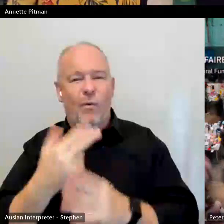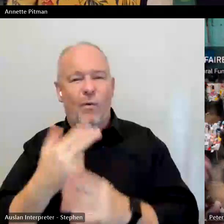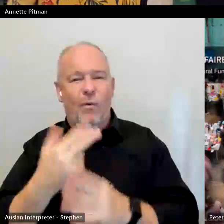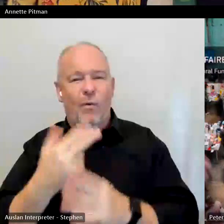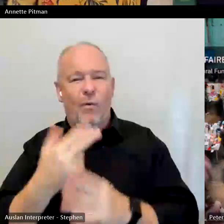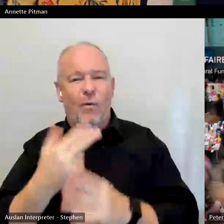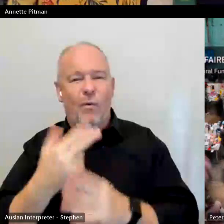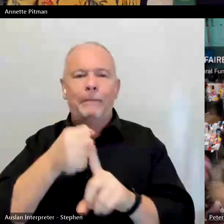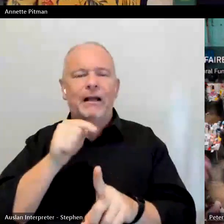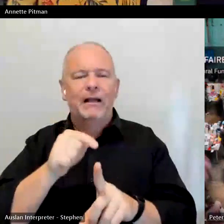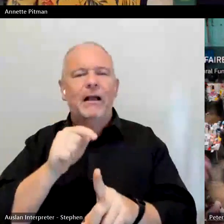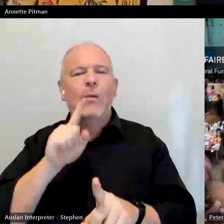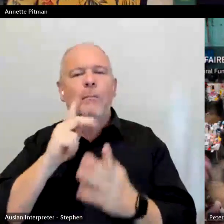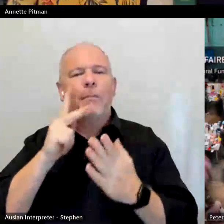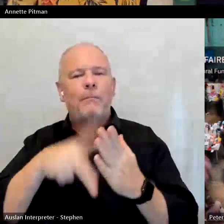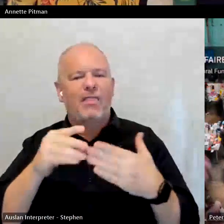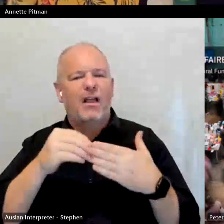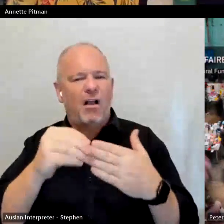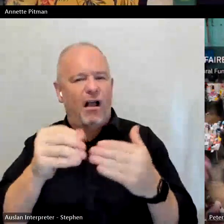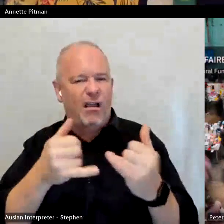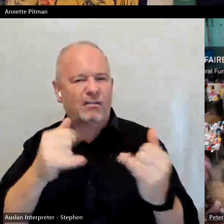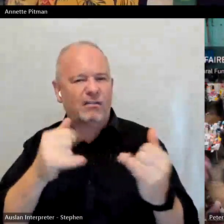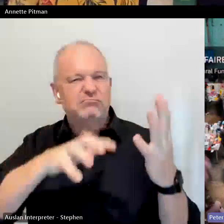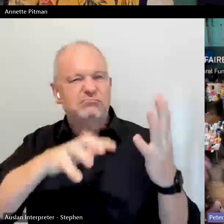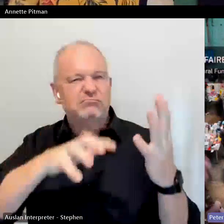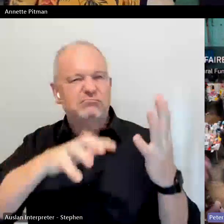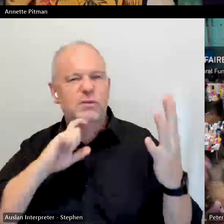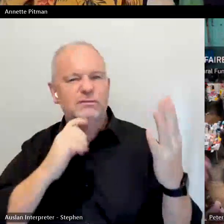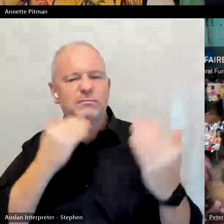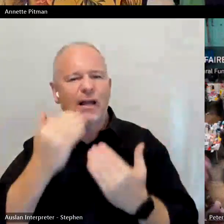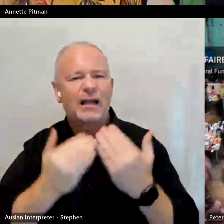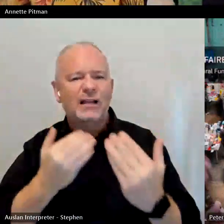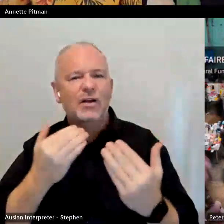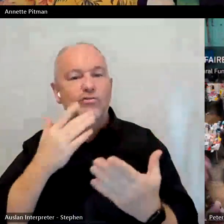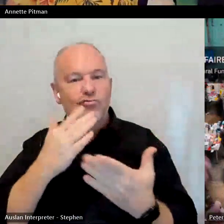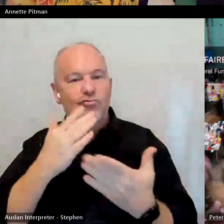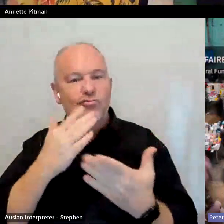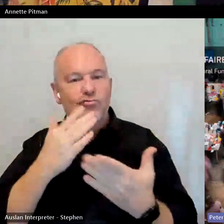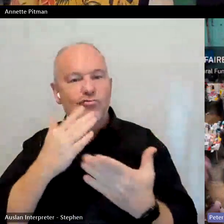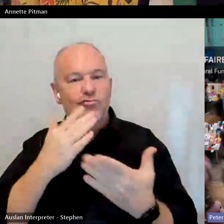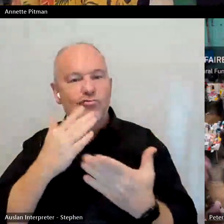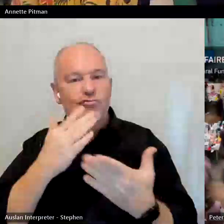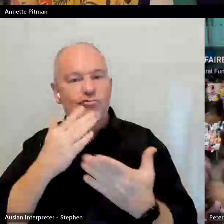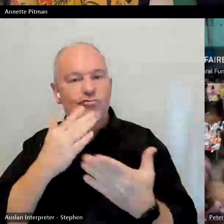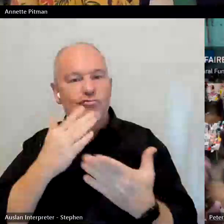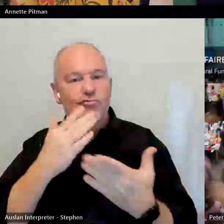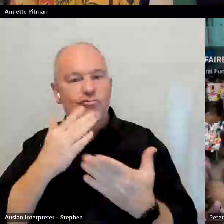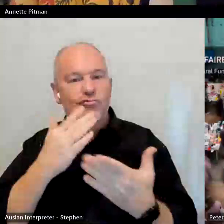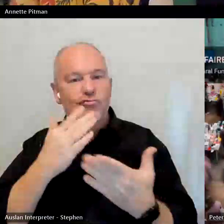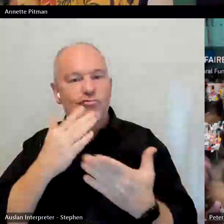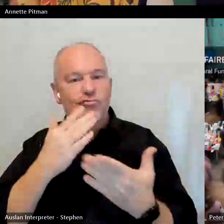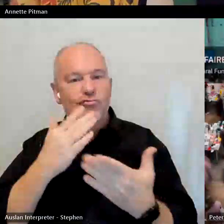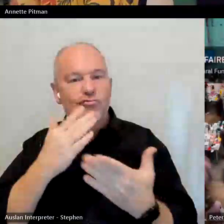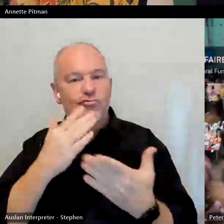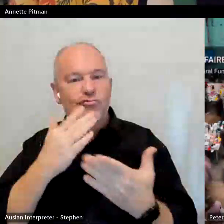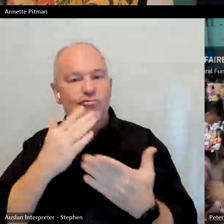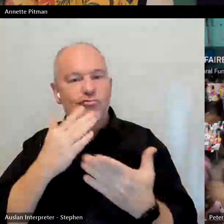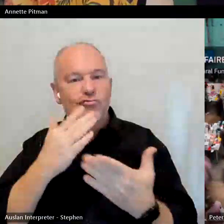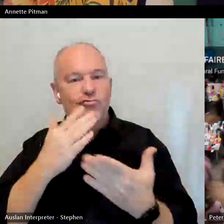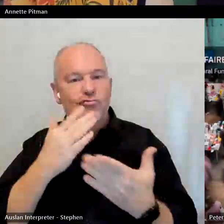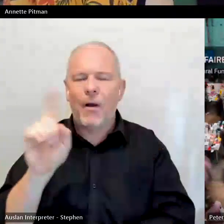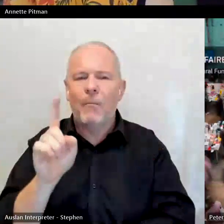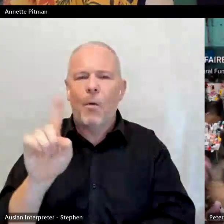that will be part of the guidelines. So we have really considered the changing landscape and